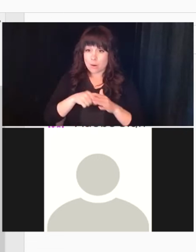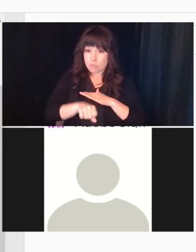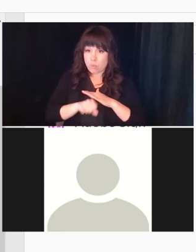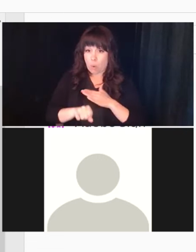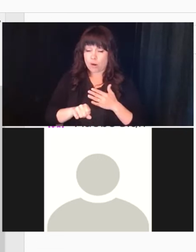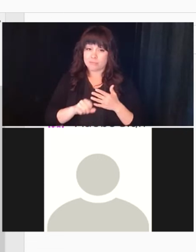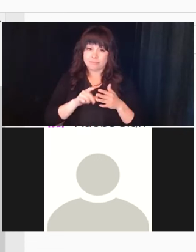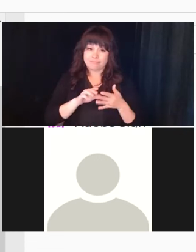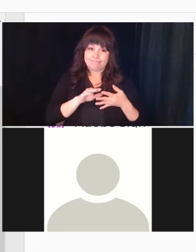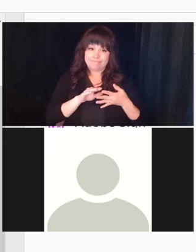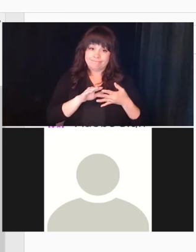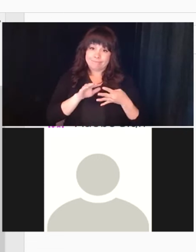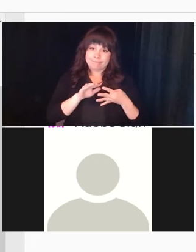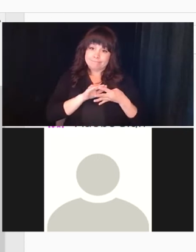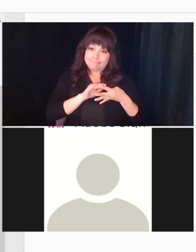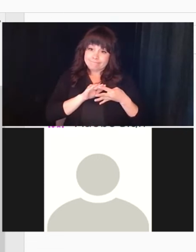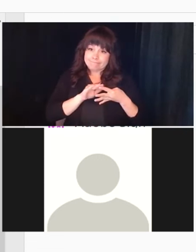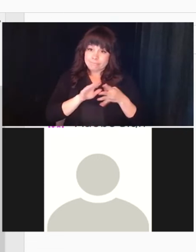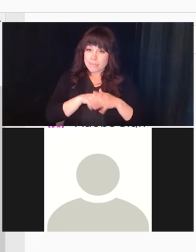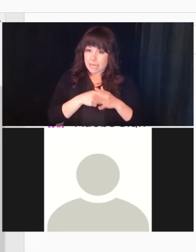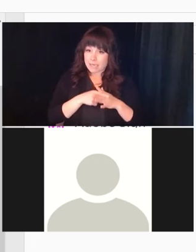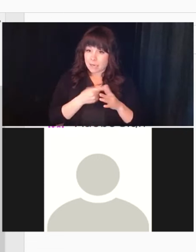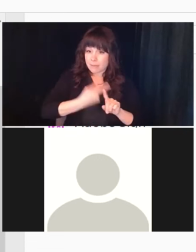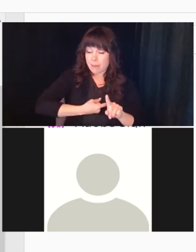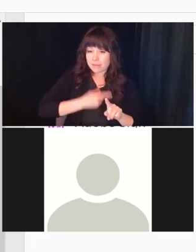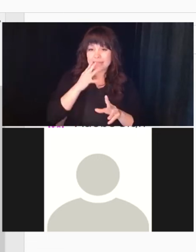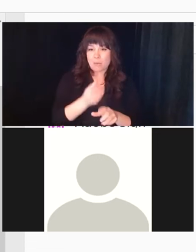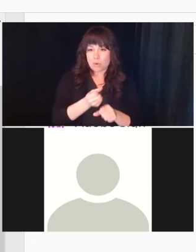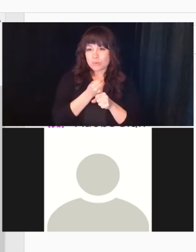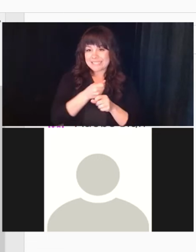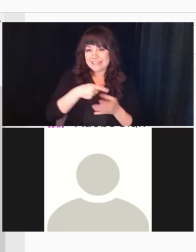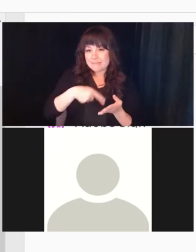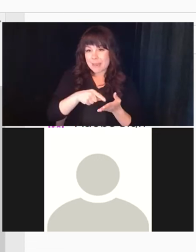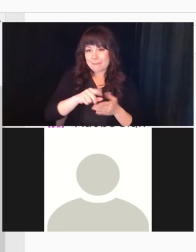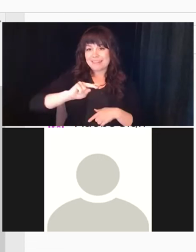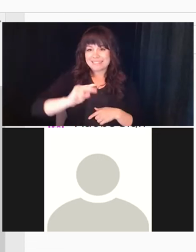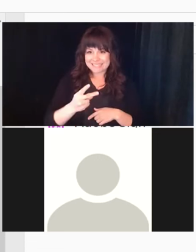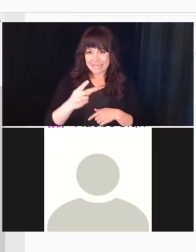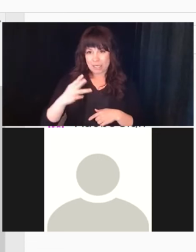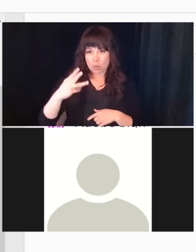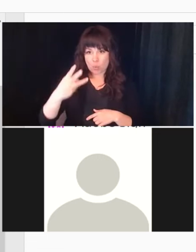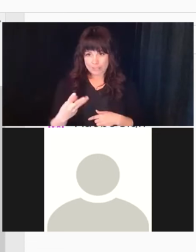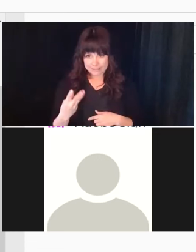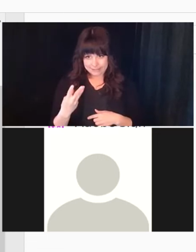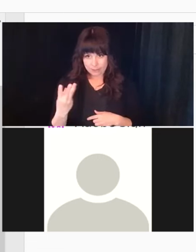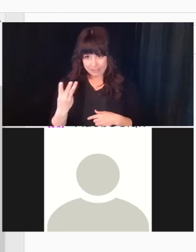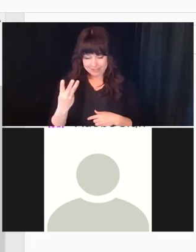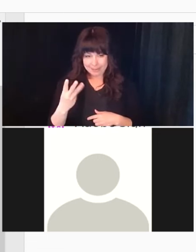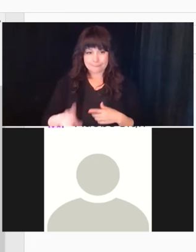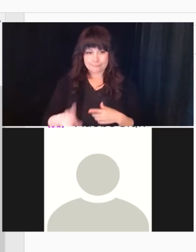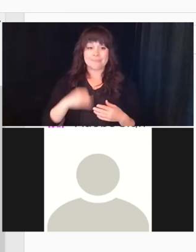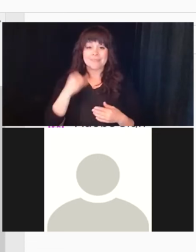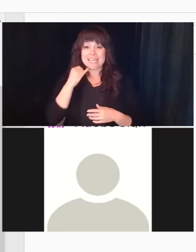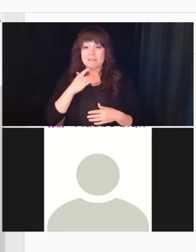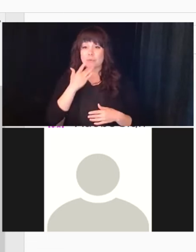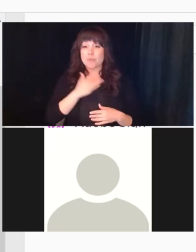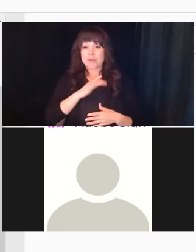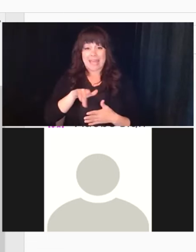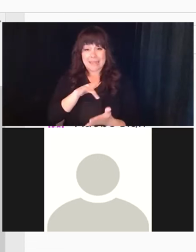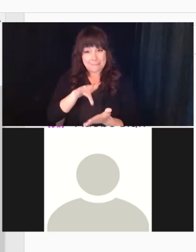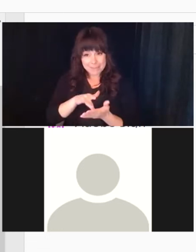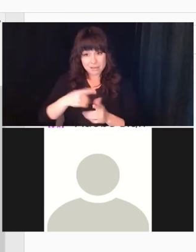receive a payment on the second Wednesday. A client whose birthday is in the middle of the month is going to get their payment